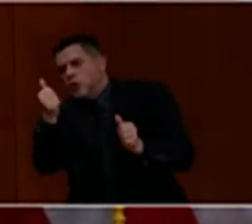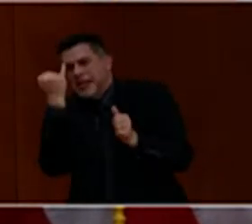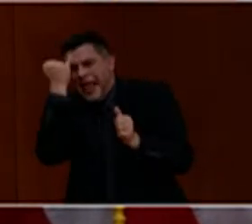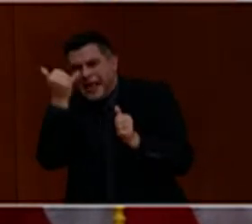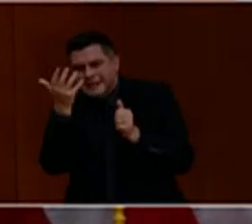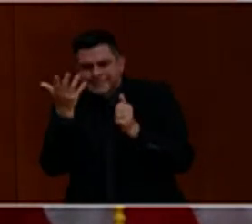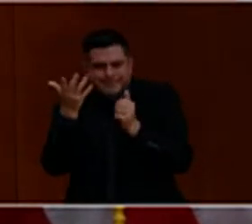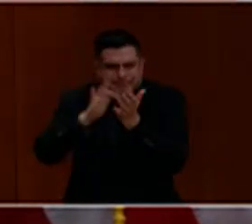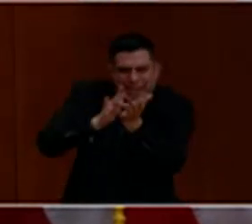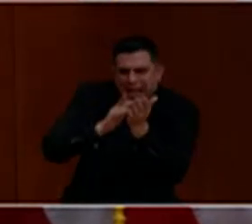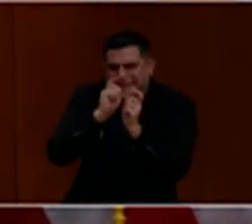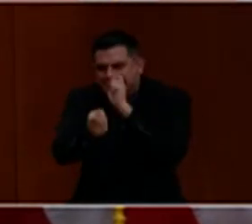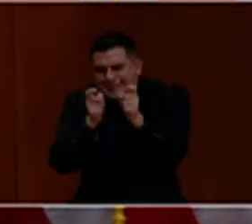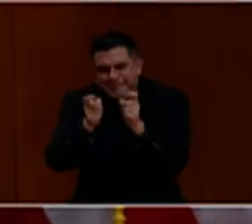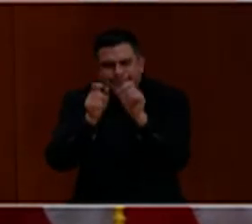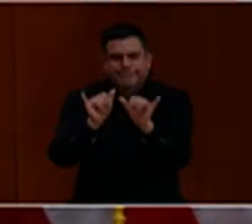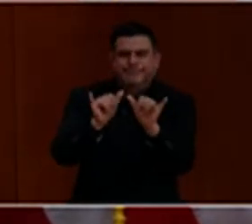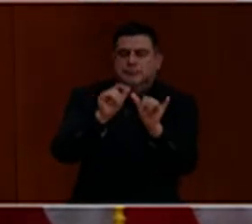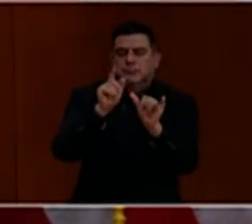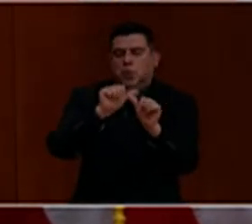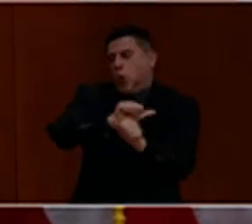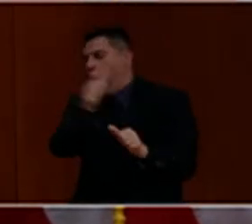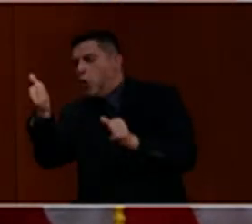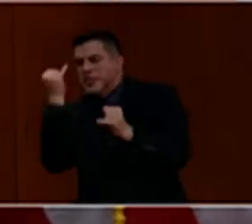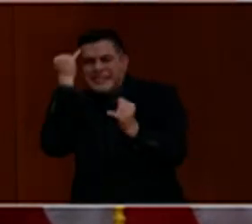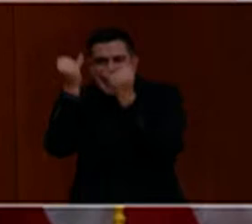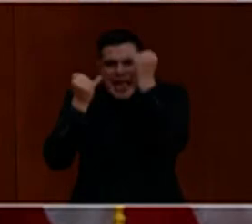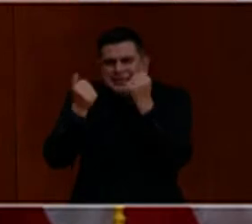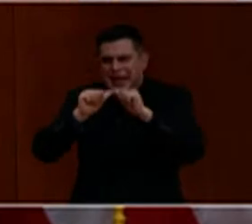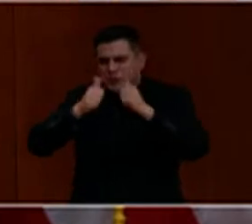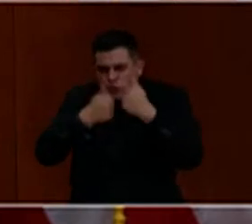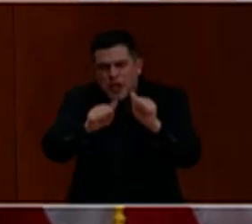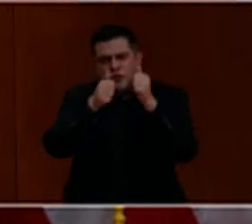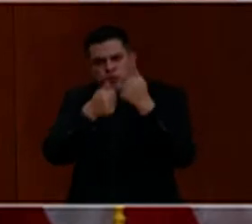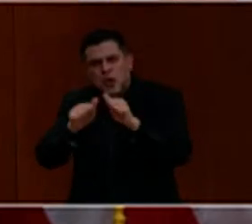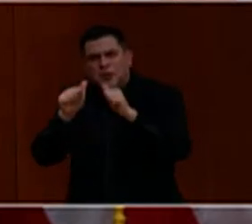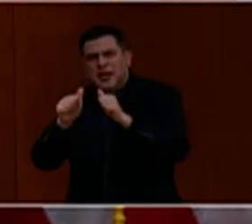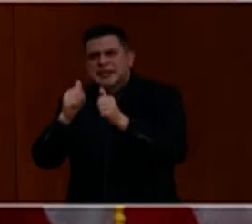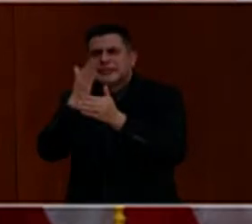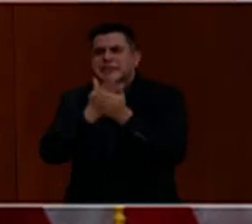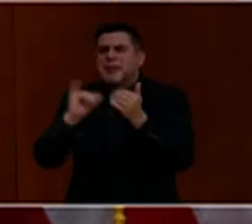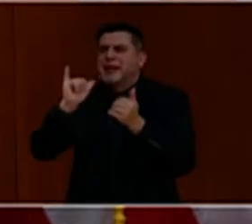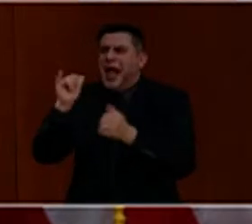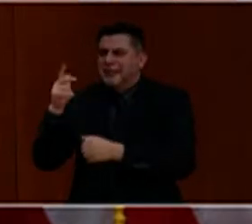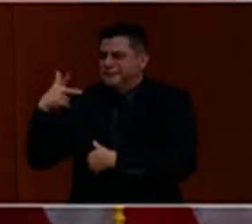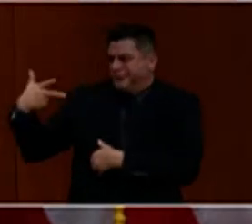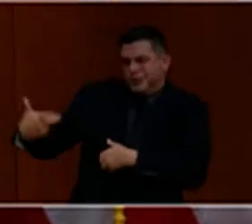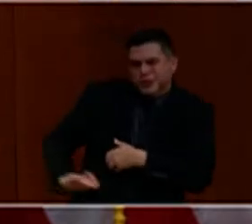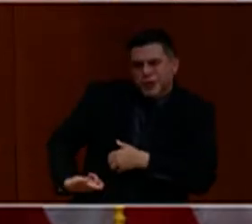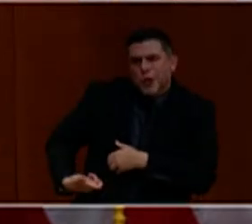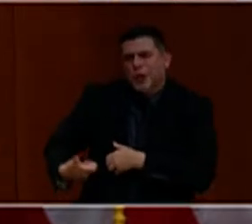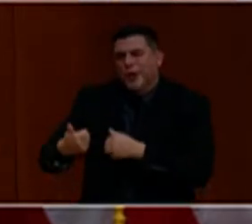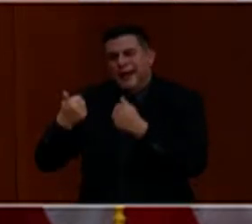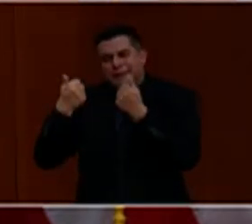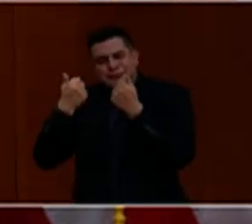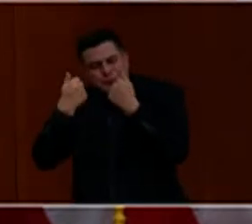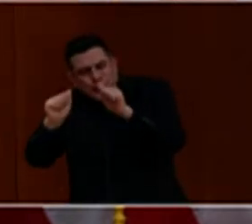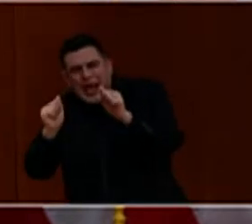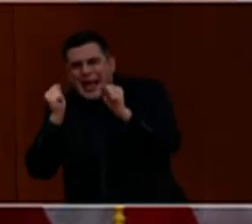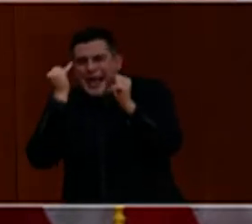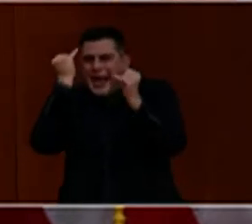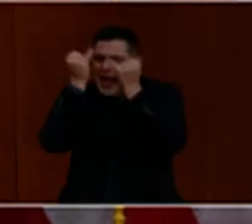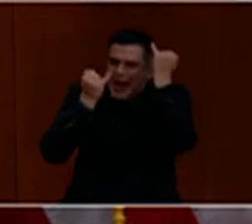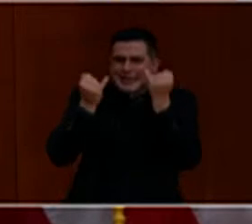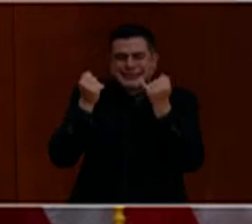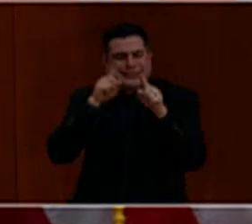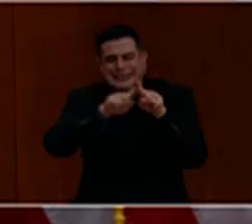as much of that as we could. I know they're using, you know, some of the steroids, and there's been other things tried. Is it more like altogether